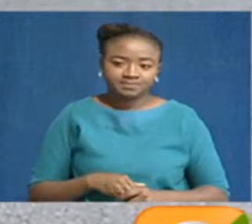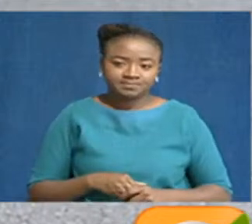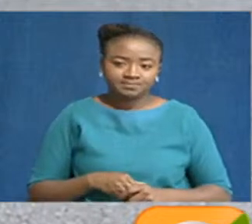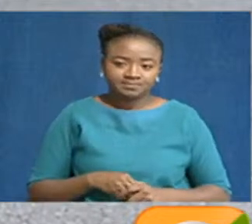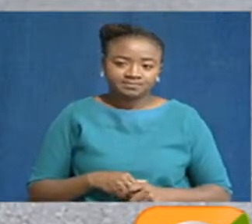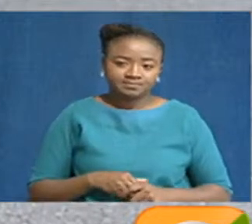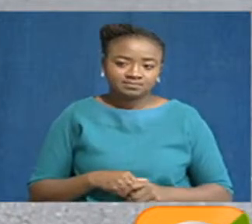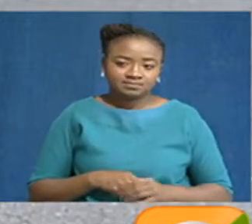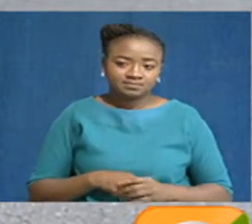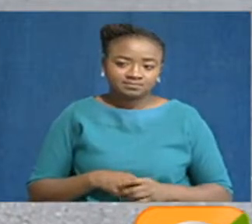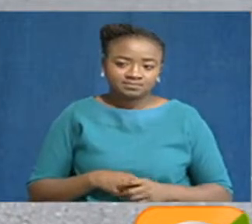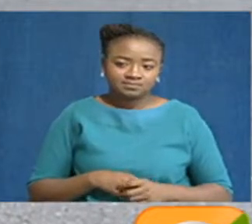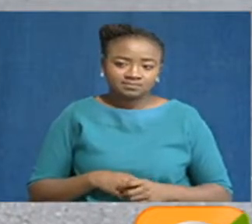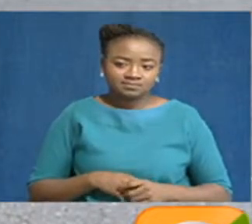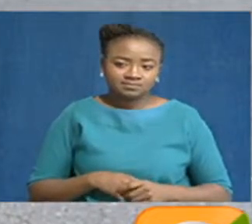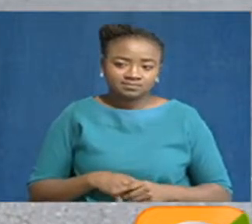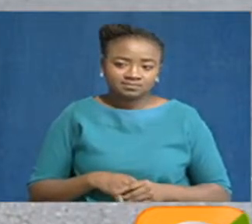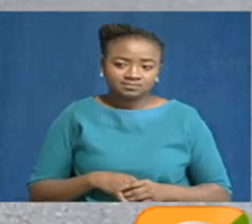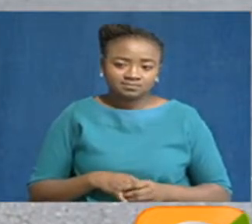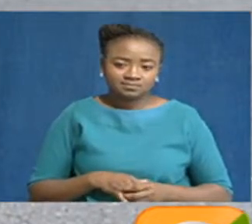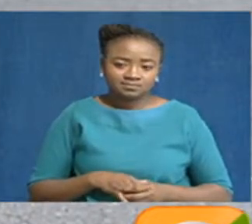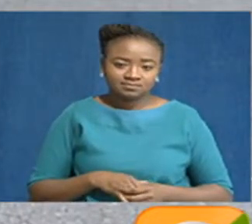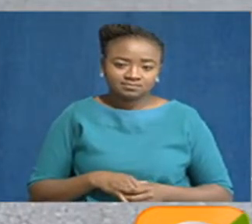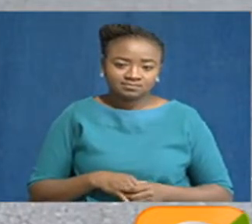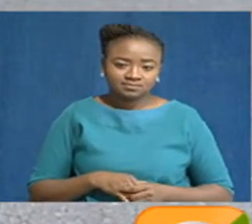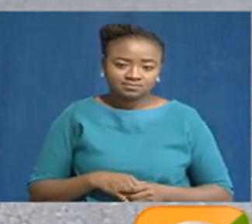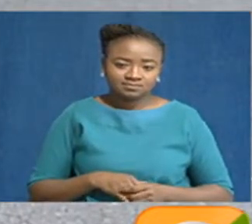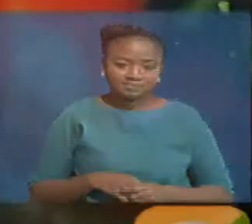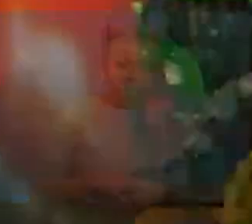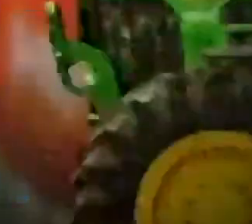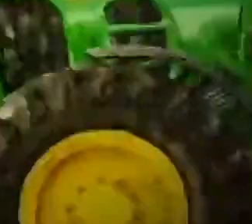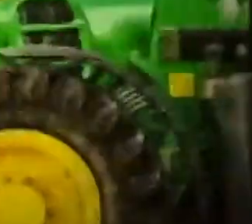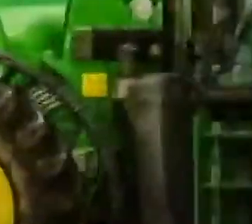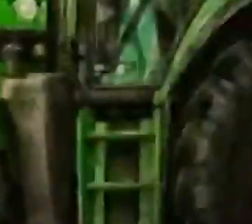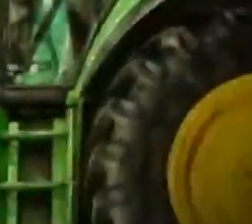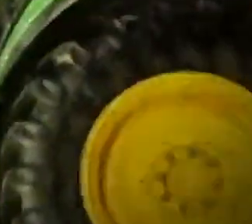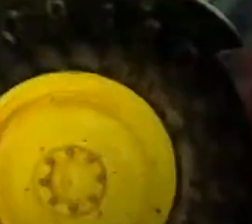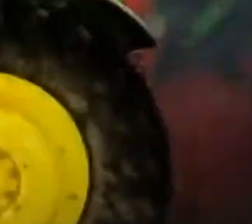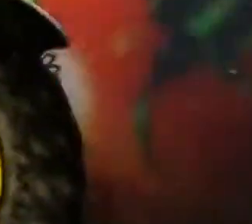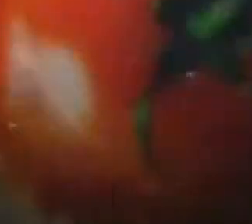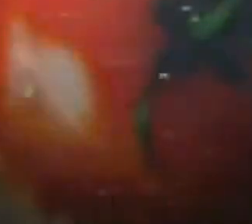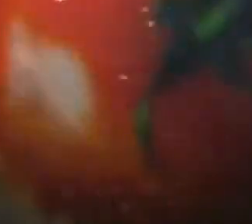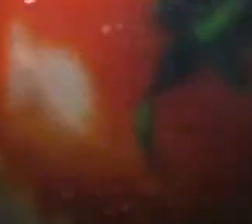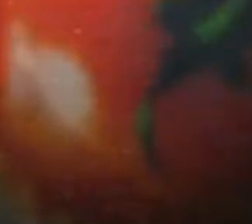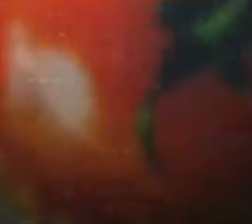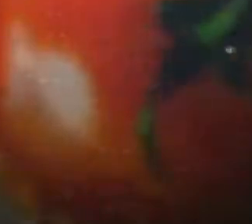Dennis Otieno for Smart Farm, the Netherlands.